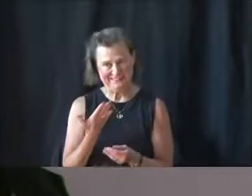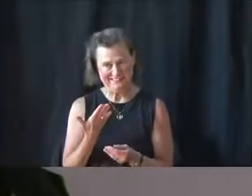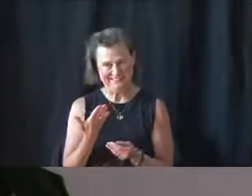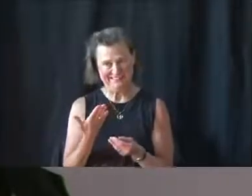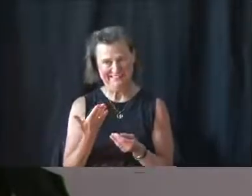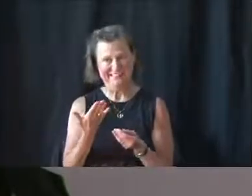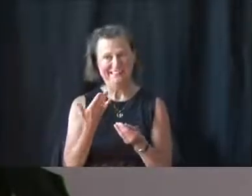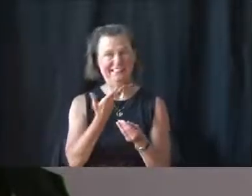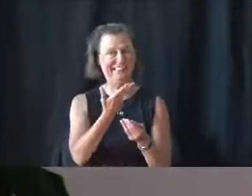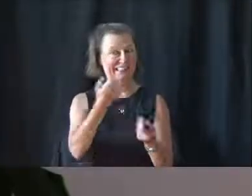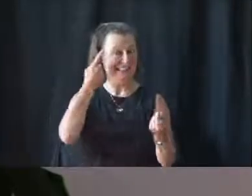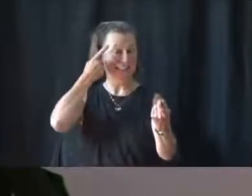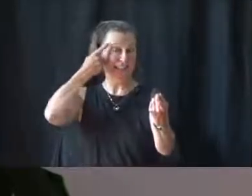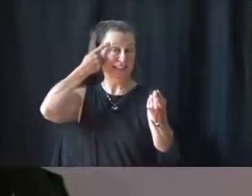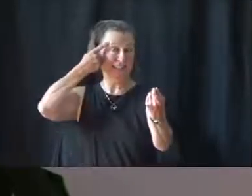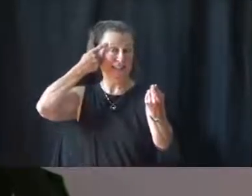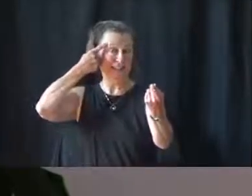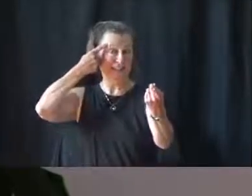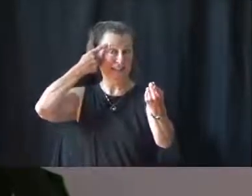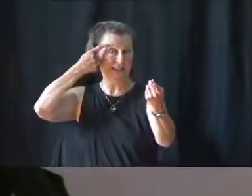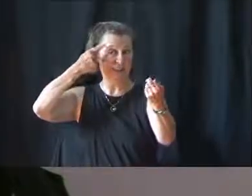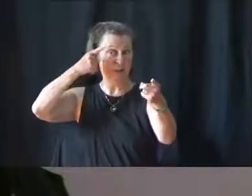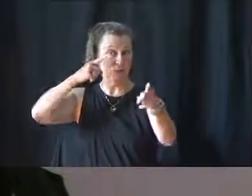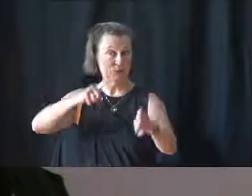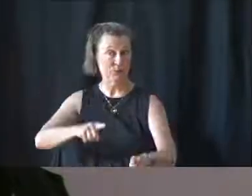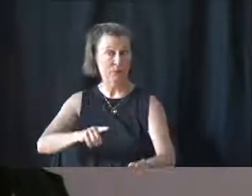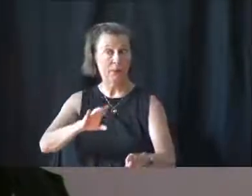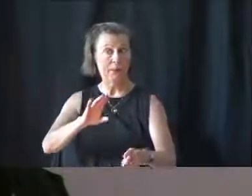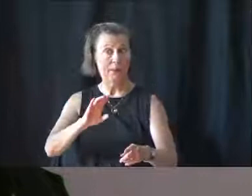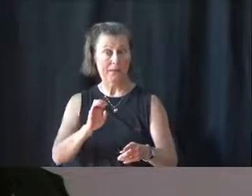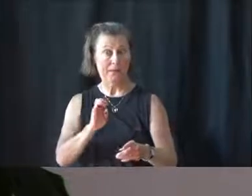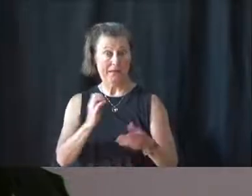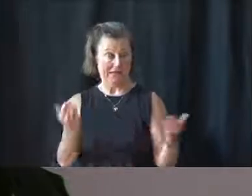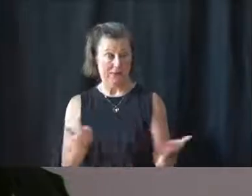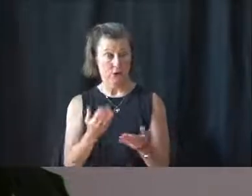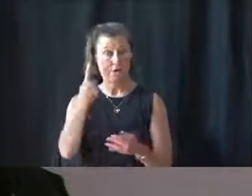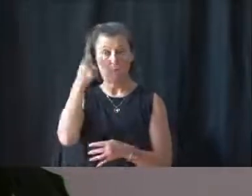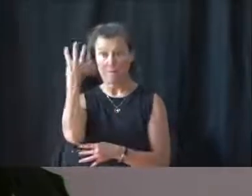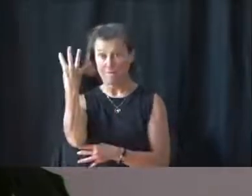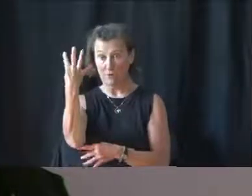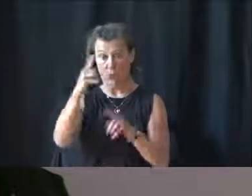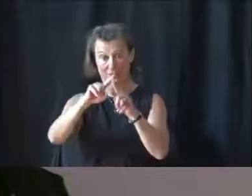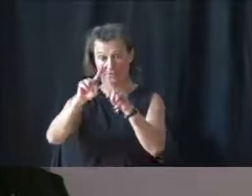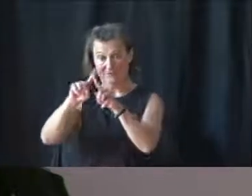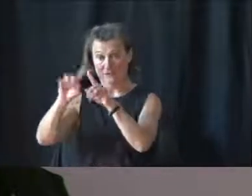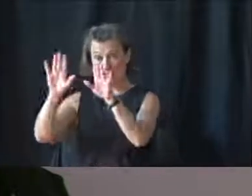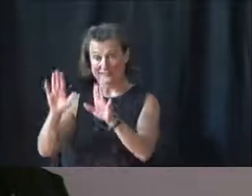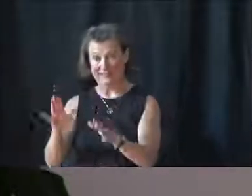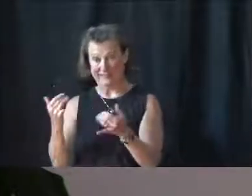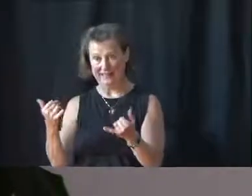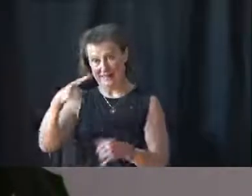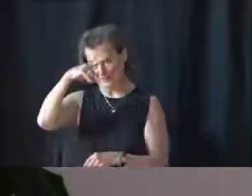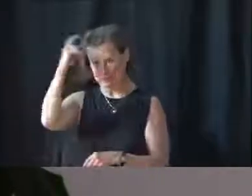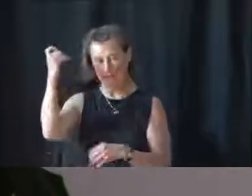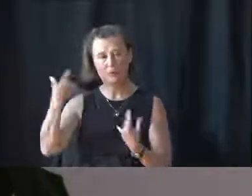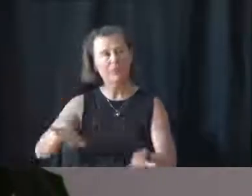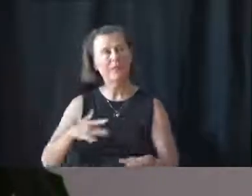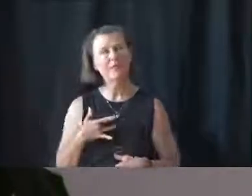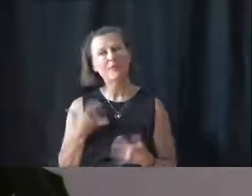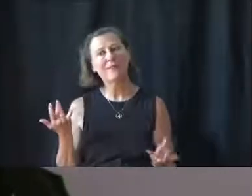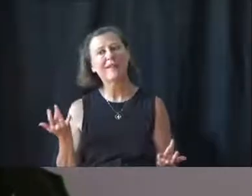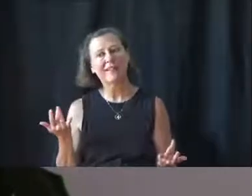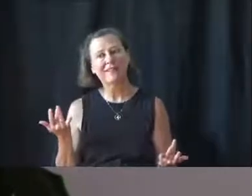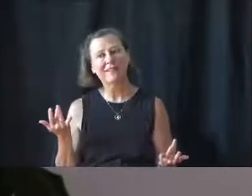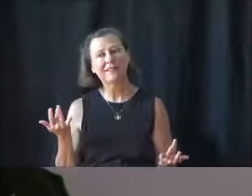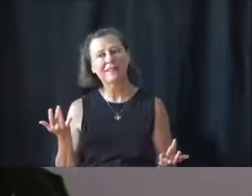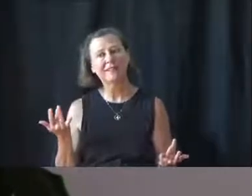agreed to be our guest on 4 Sundays this summer. We're absolutely thrilled to be able